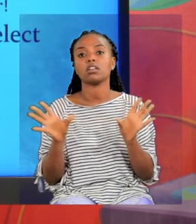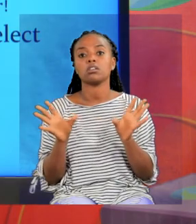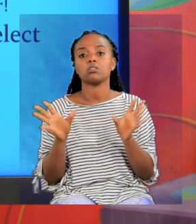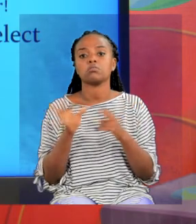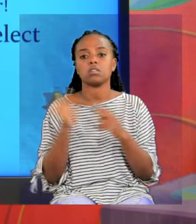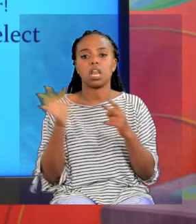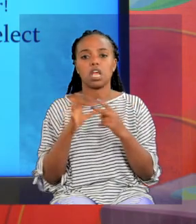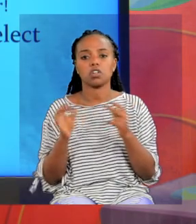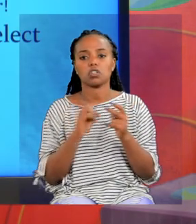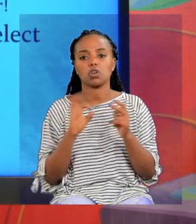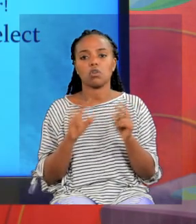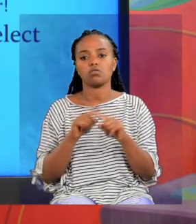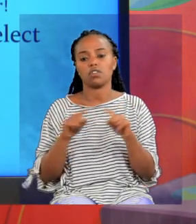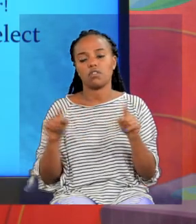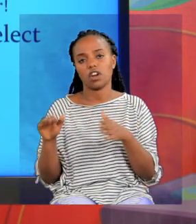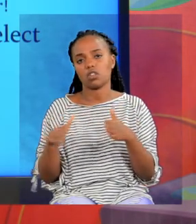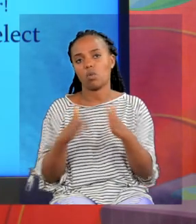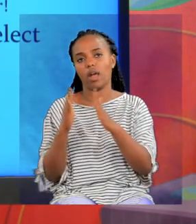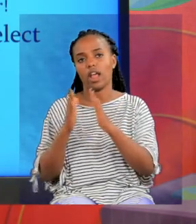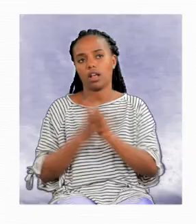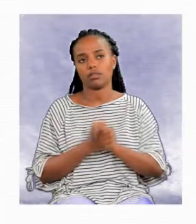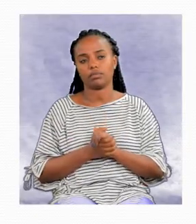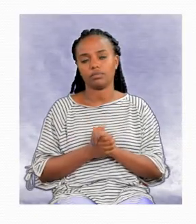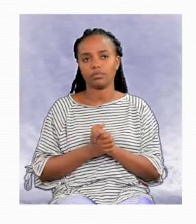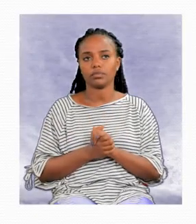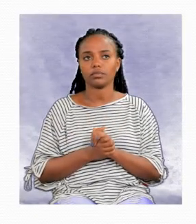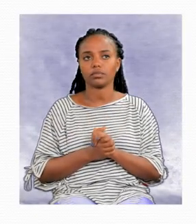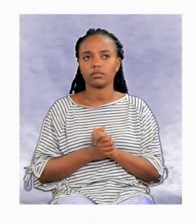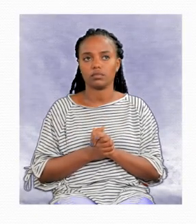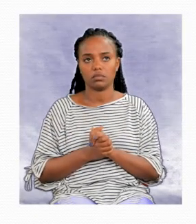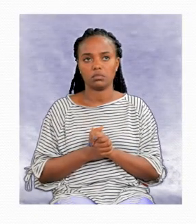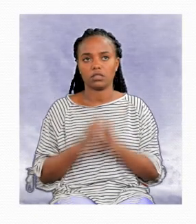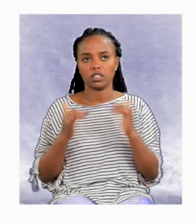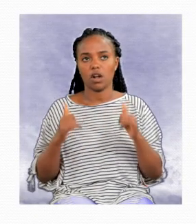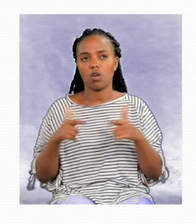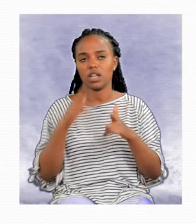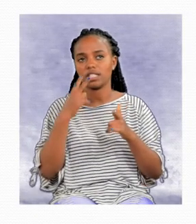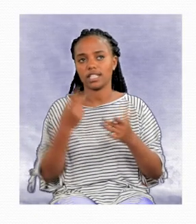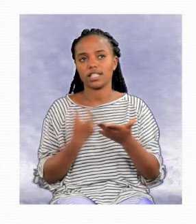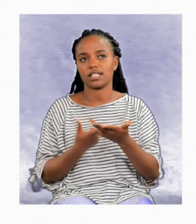selection. So let's proceed. Now let's see this one.